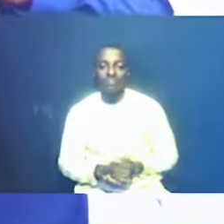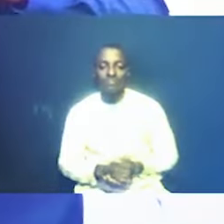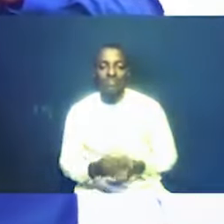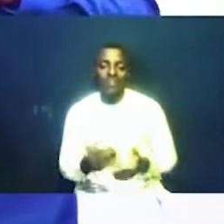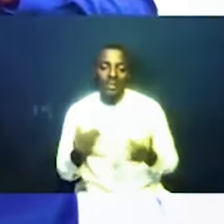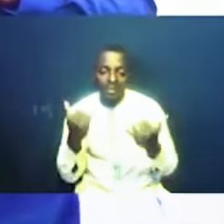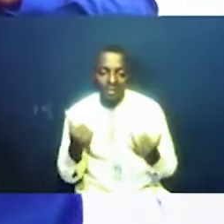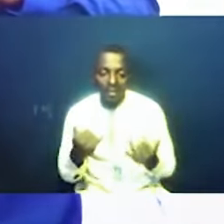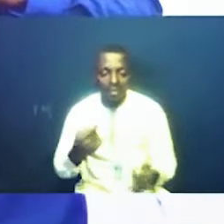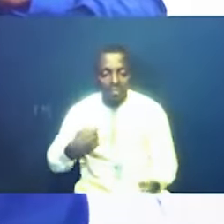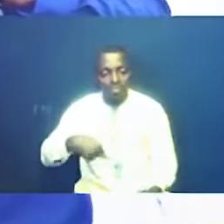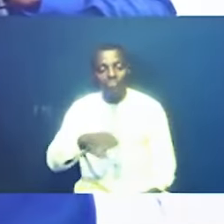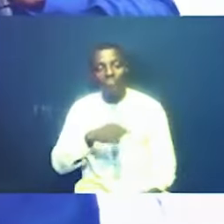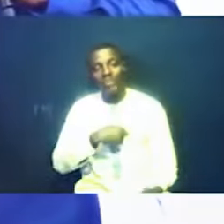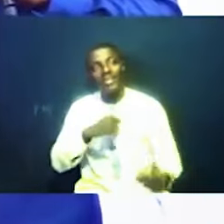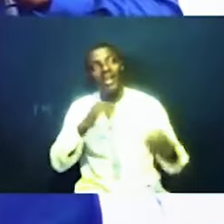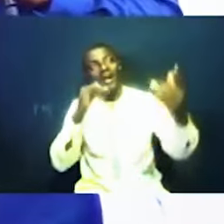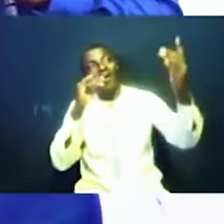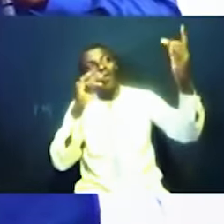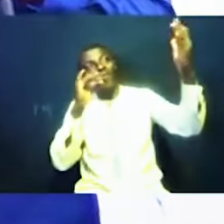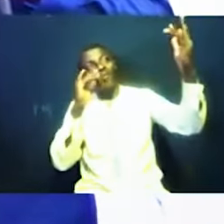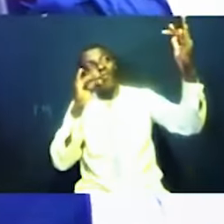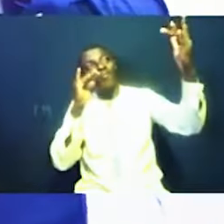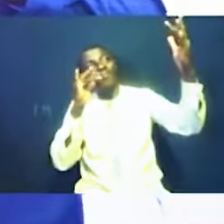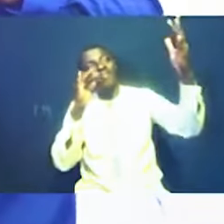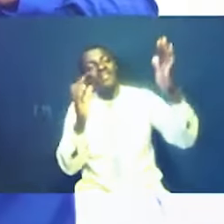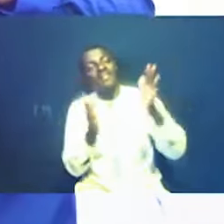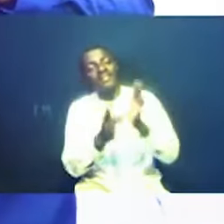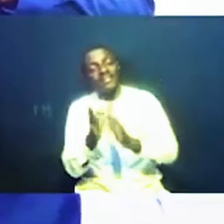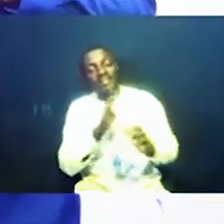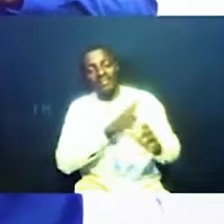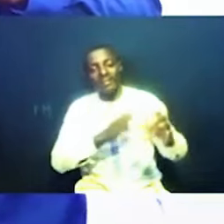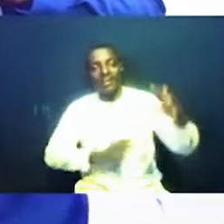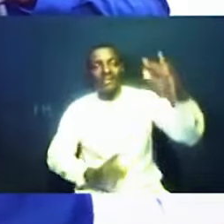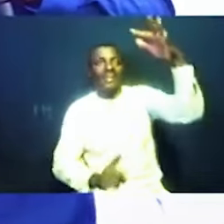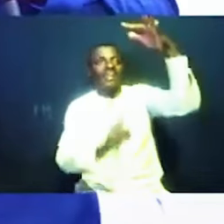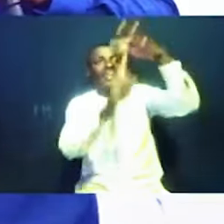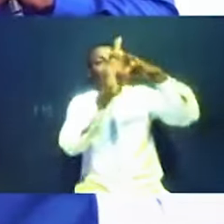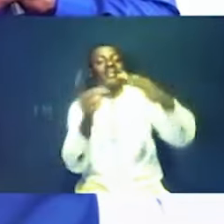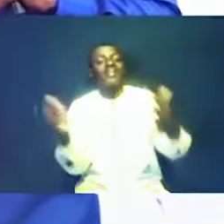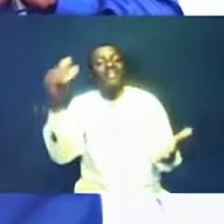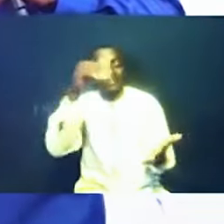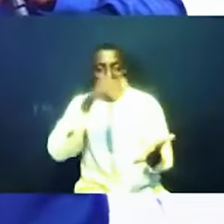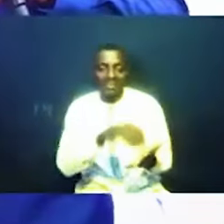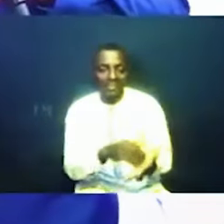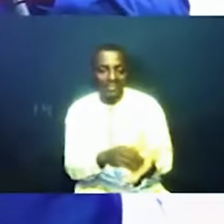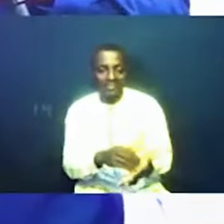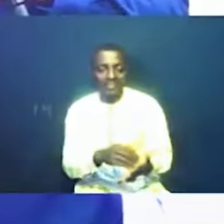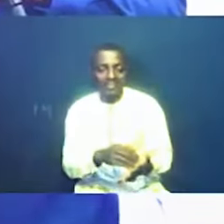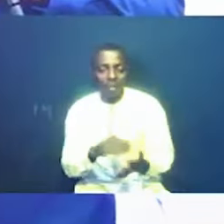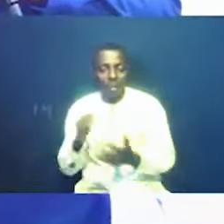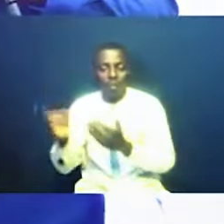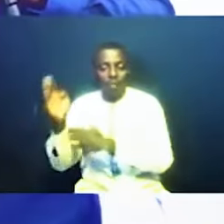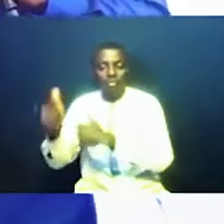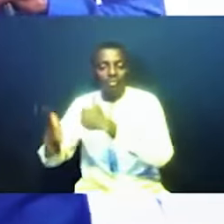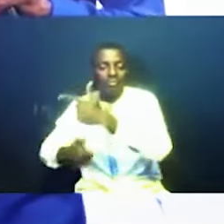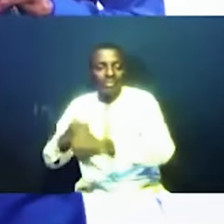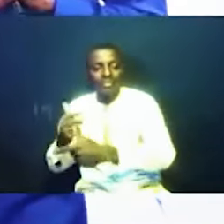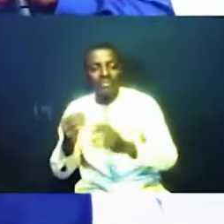hope, the appearing of the glory of our great God and Savior Jesus Christ.